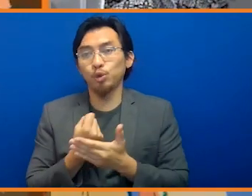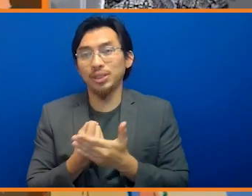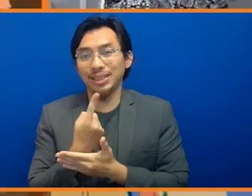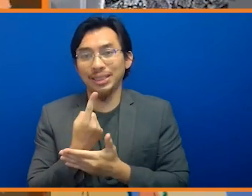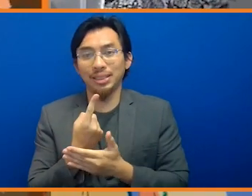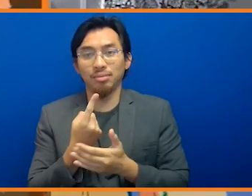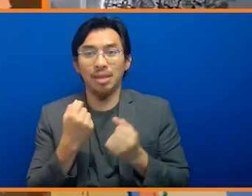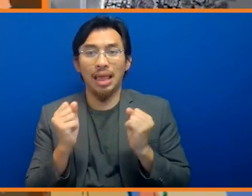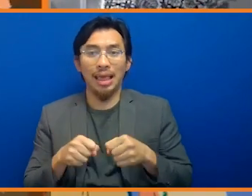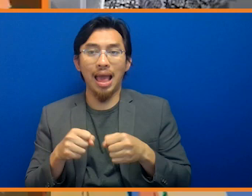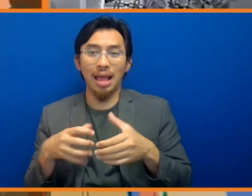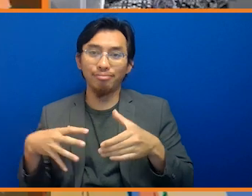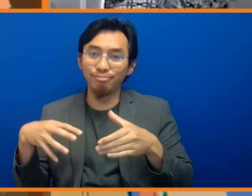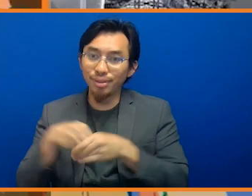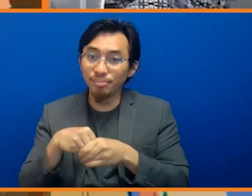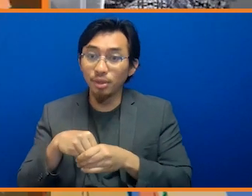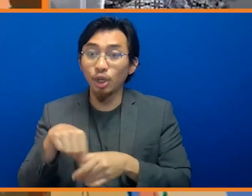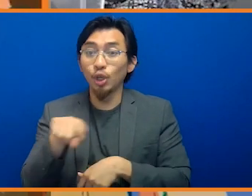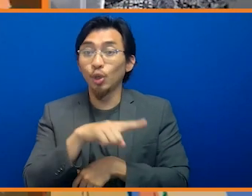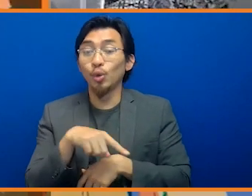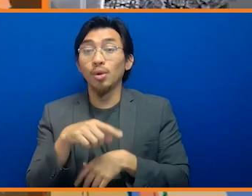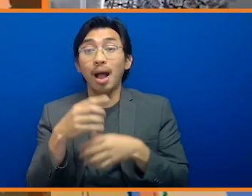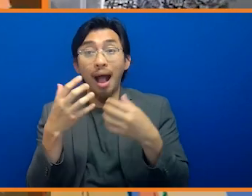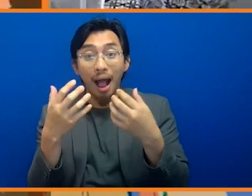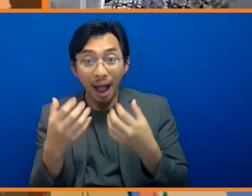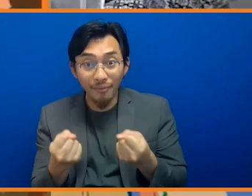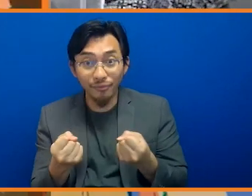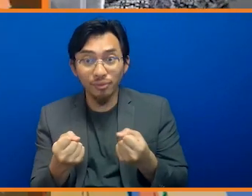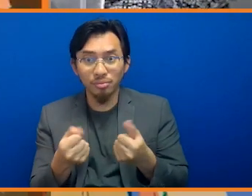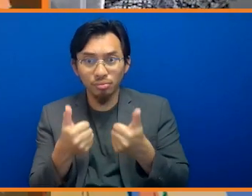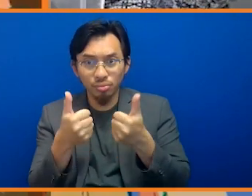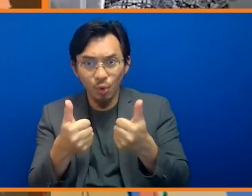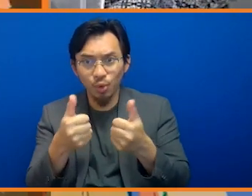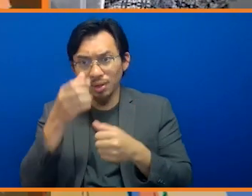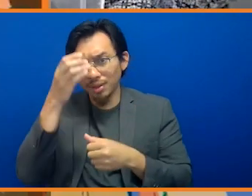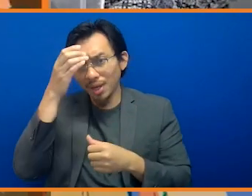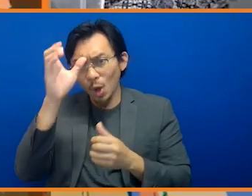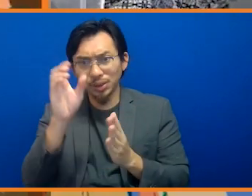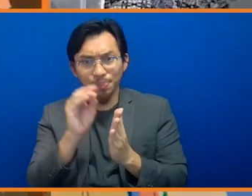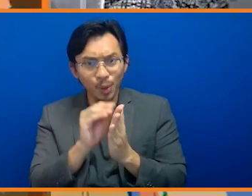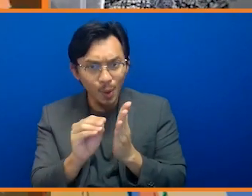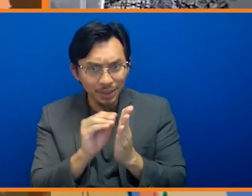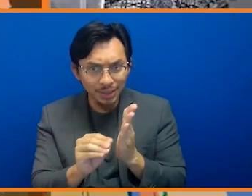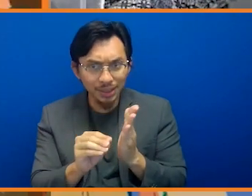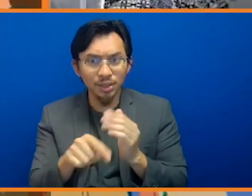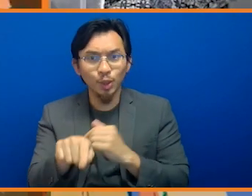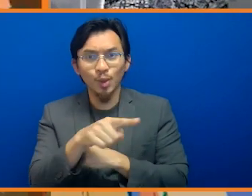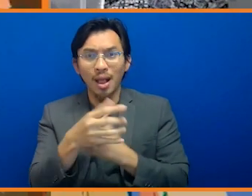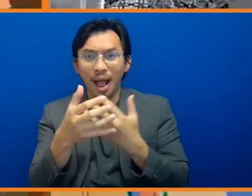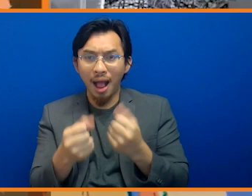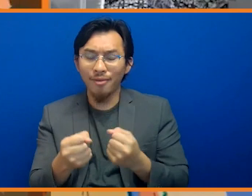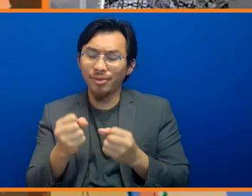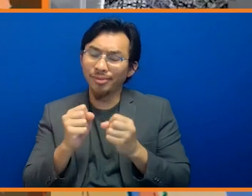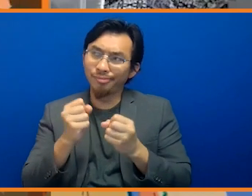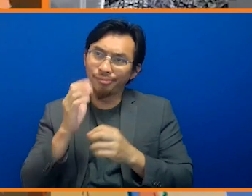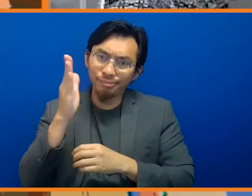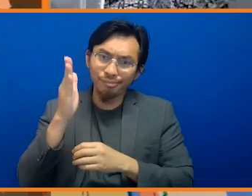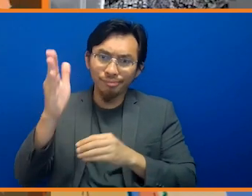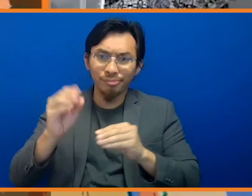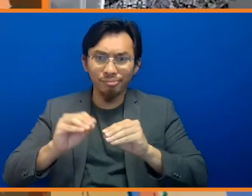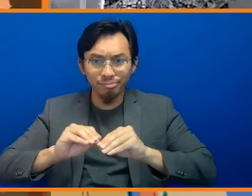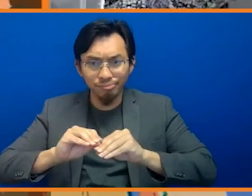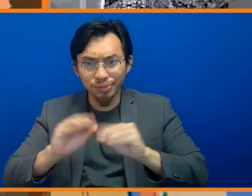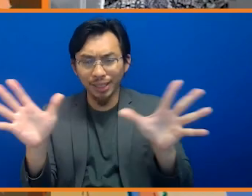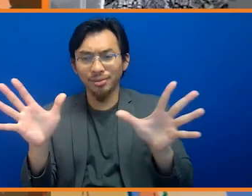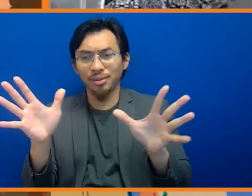just to make sure that you have a good and a very concise concept notes that you're and a very bright and